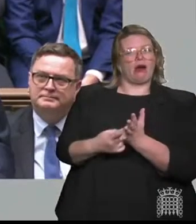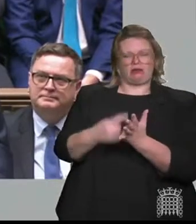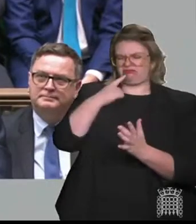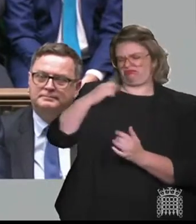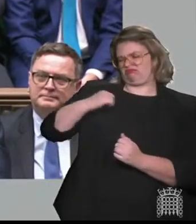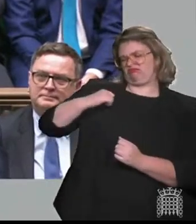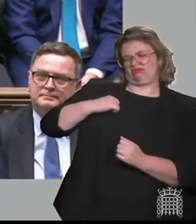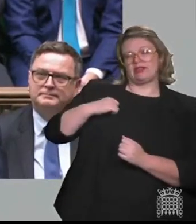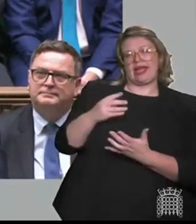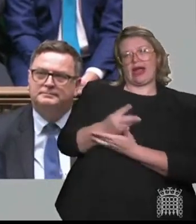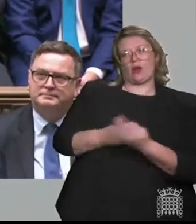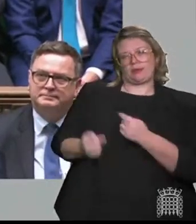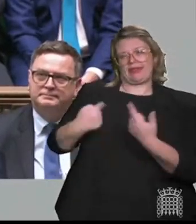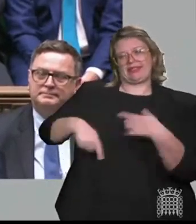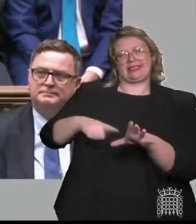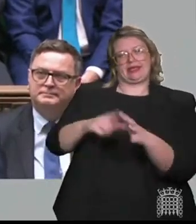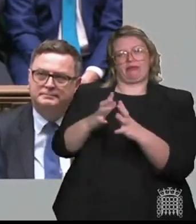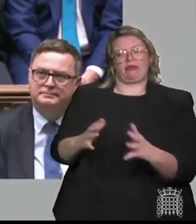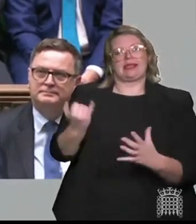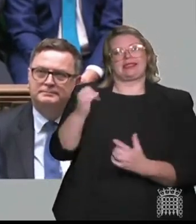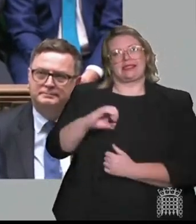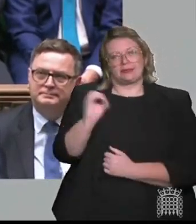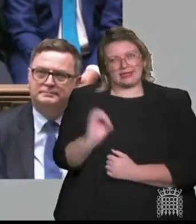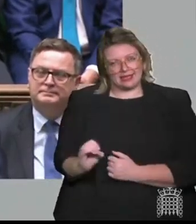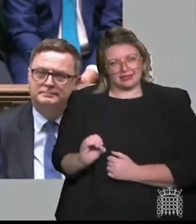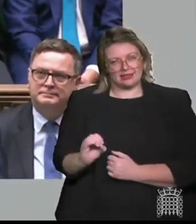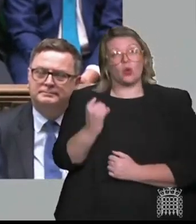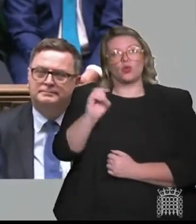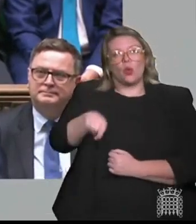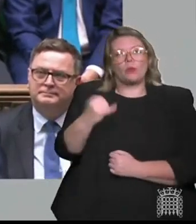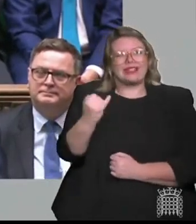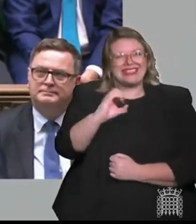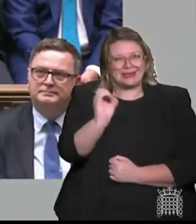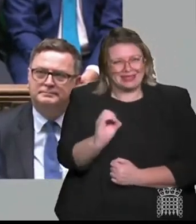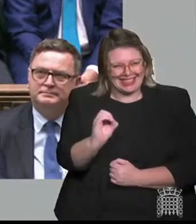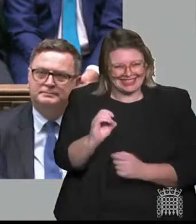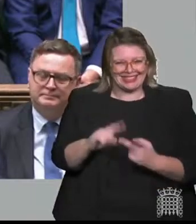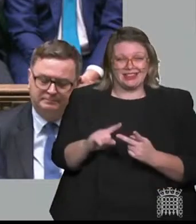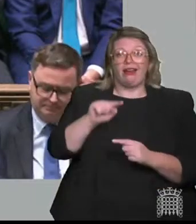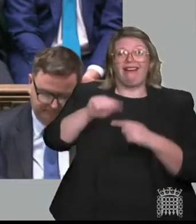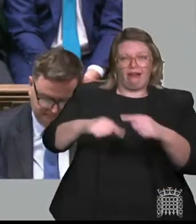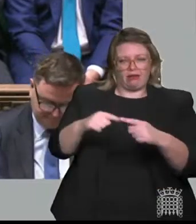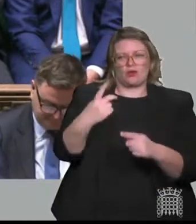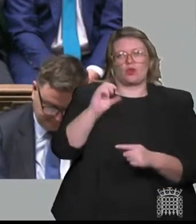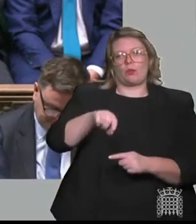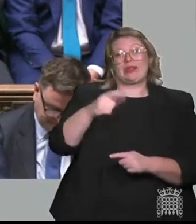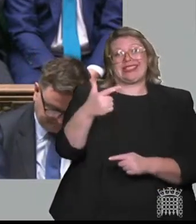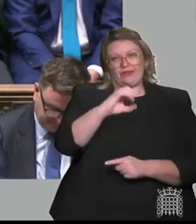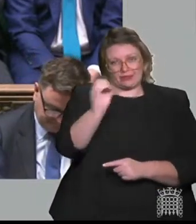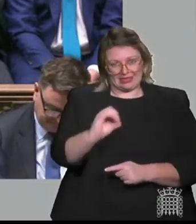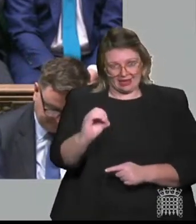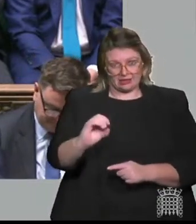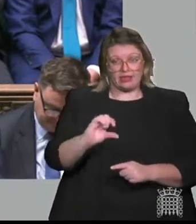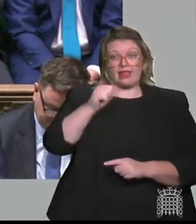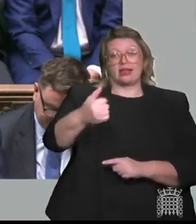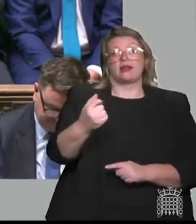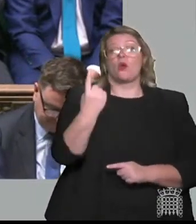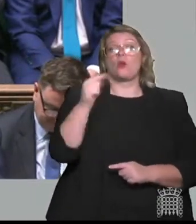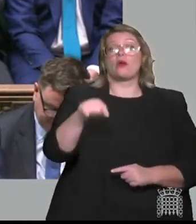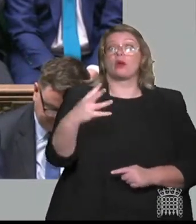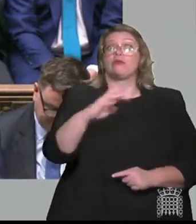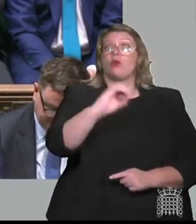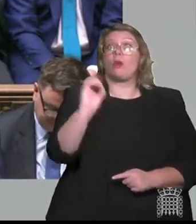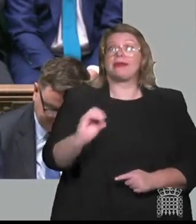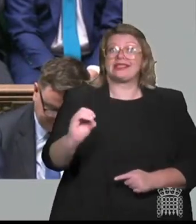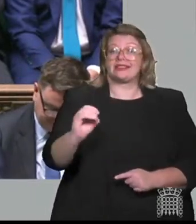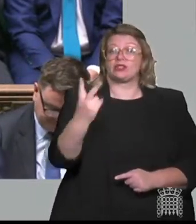by 0.6% this year and 0.7% next. After that, growth rises to 1.4% in